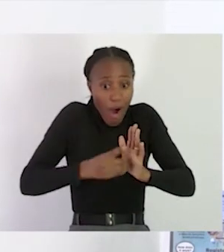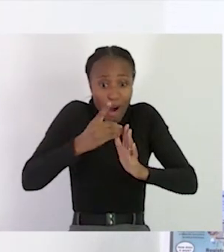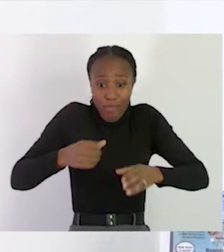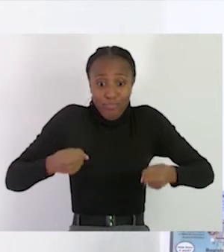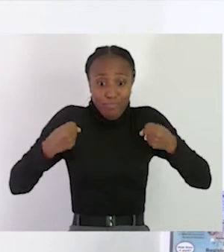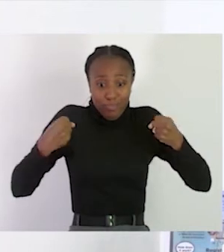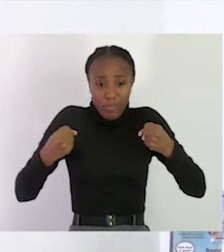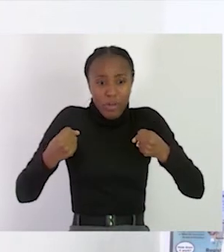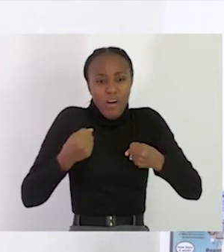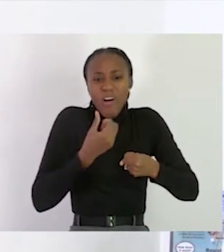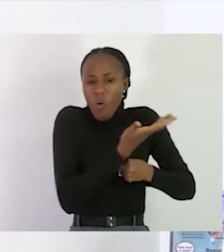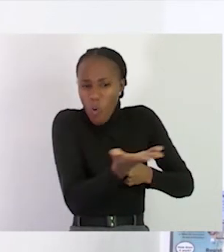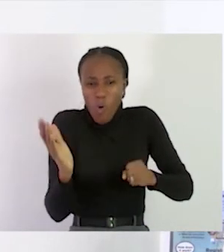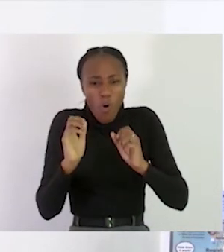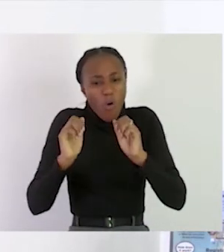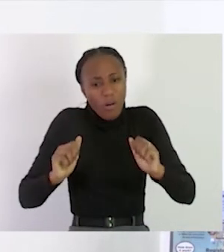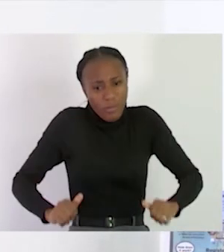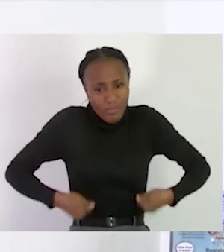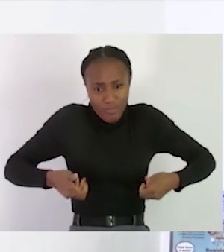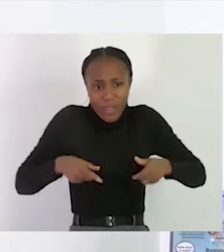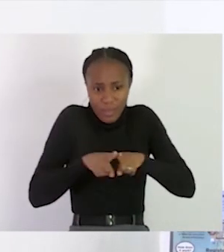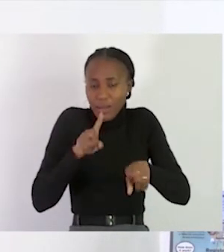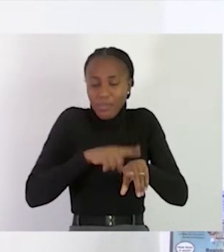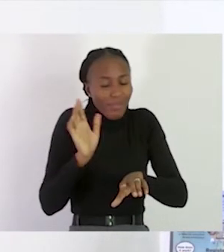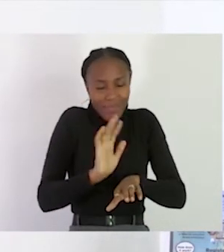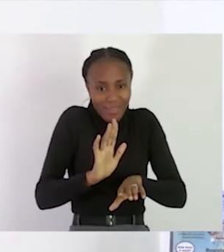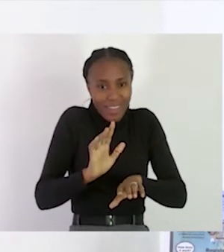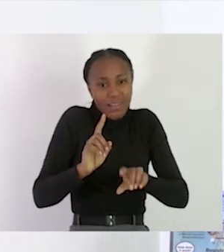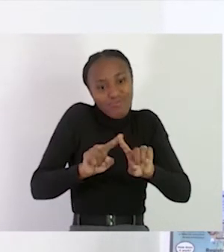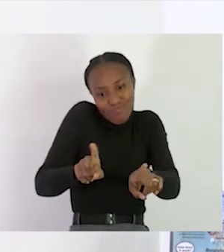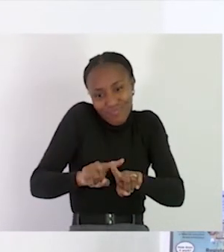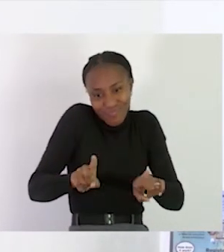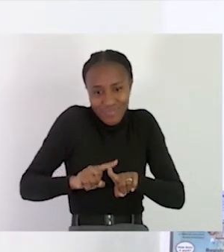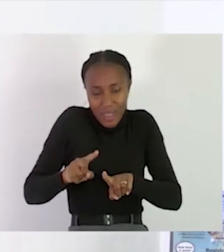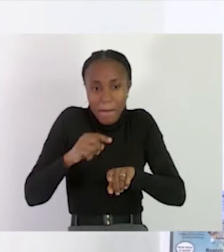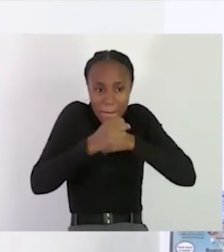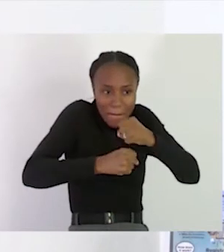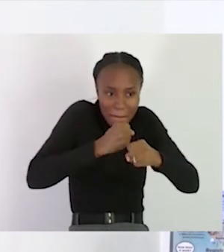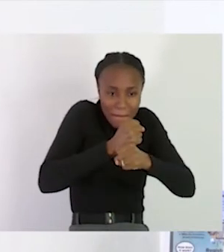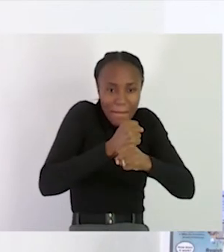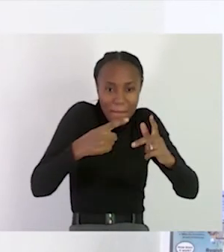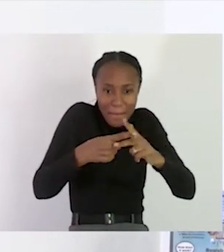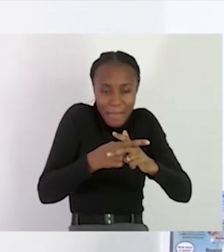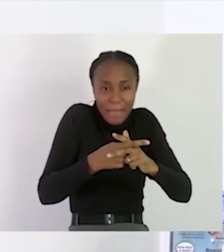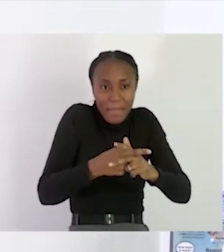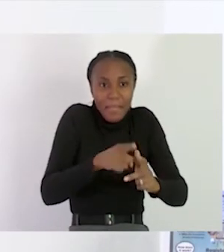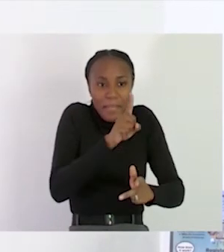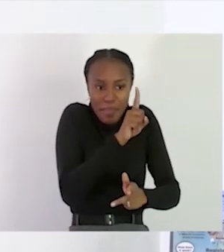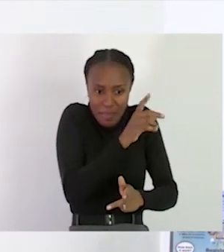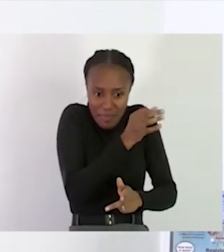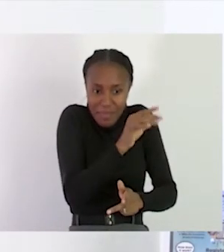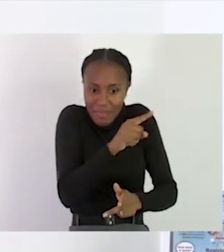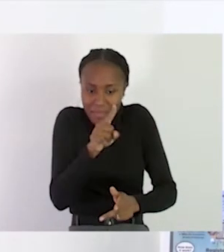the boys will obviously develop muscles at the same time, but it's between 9 to 19, so your